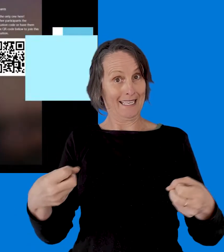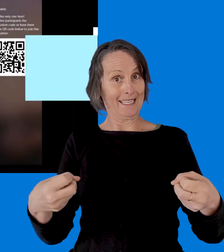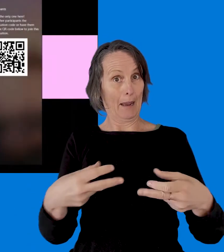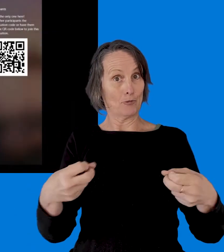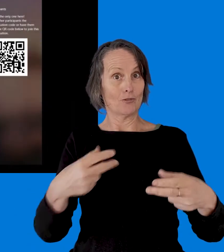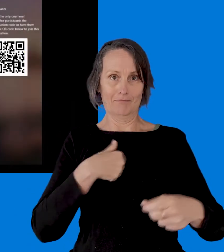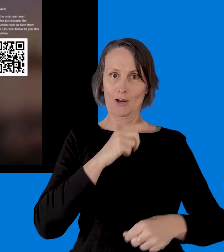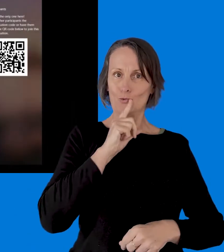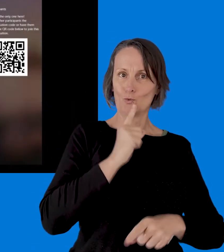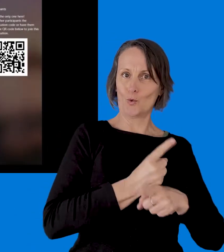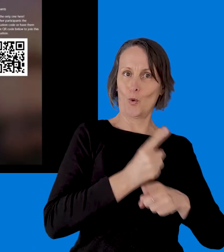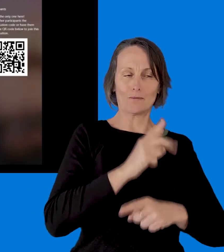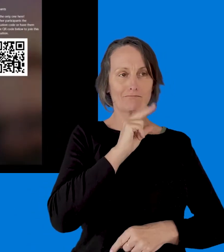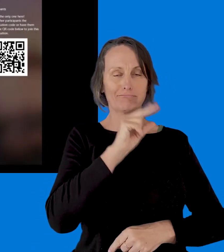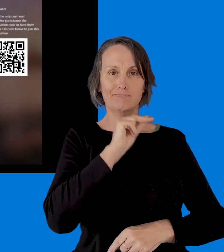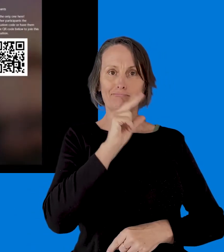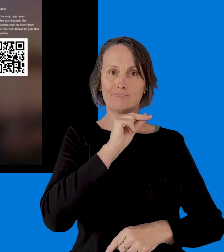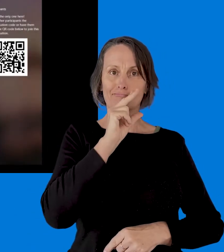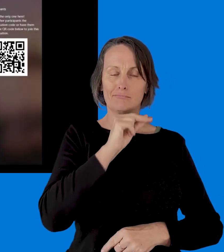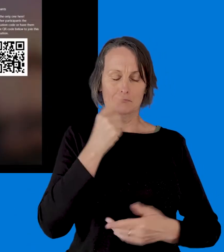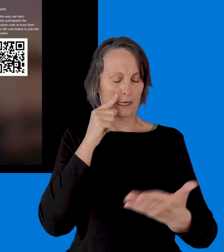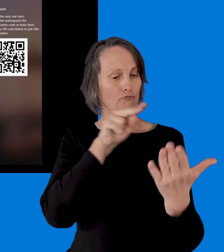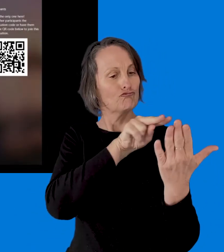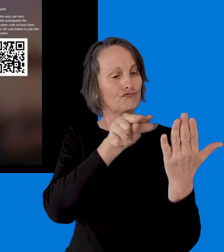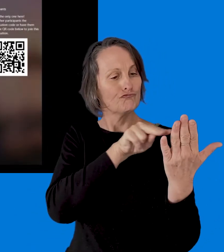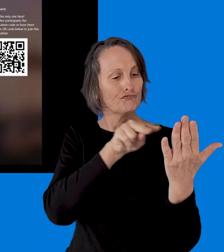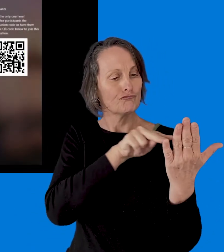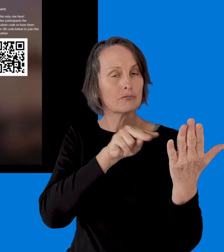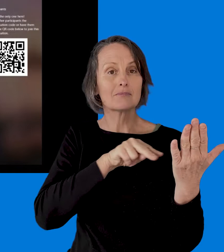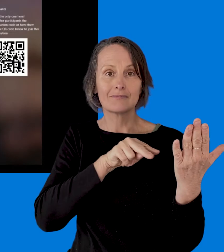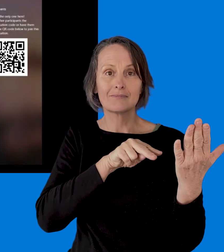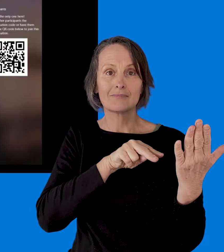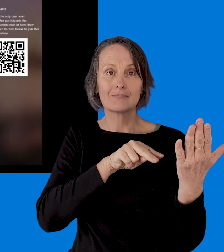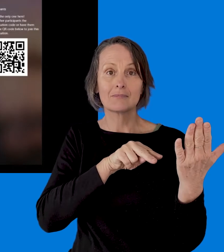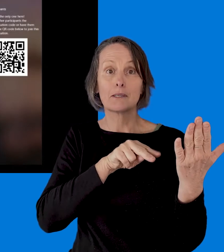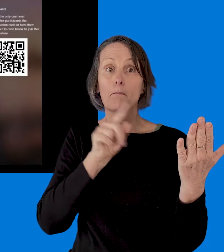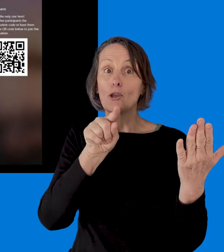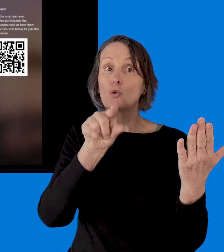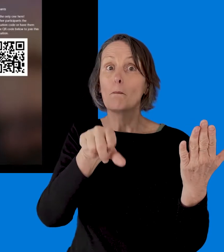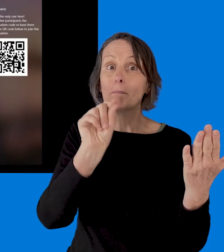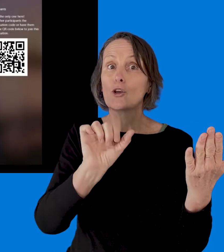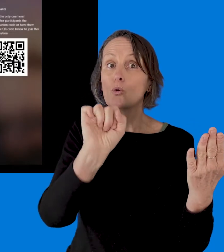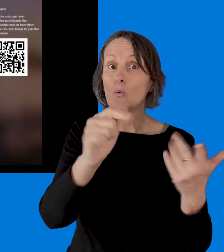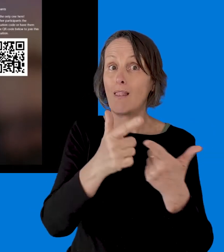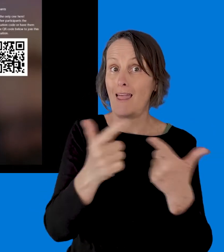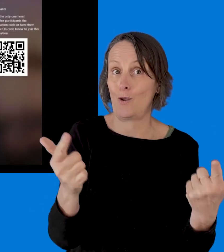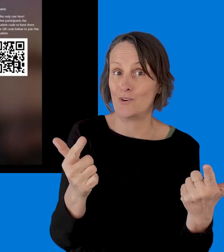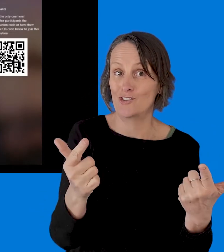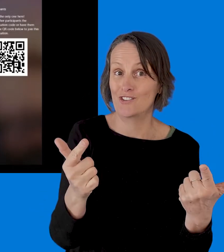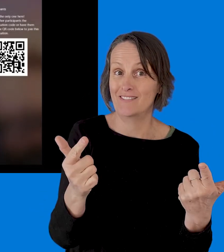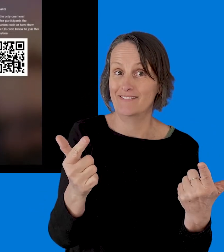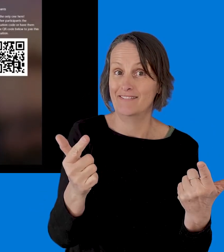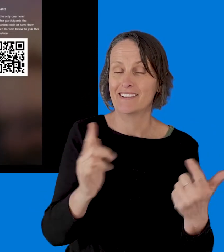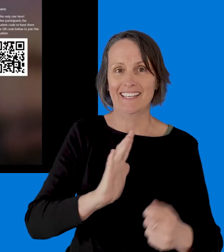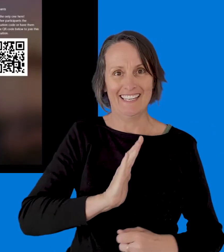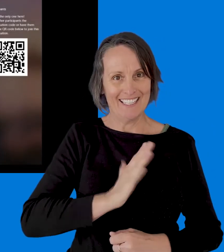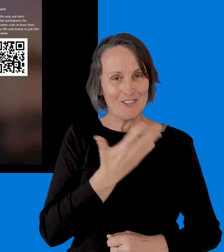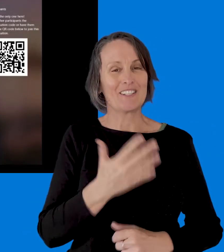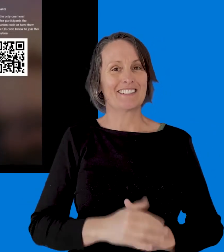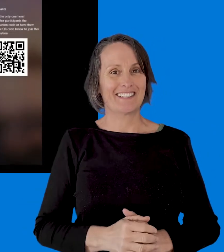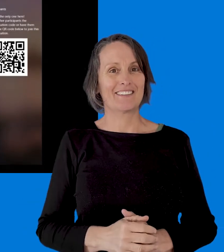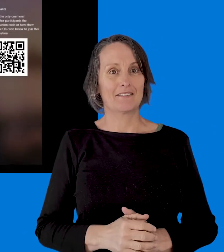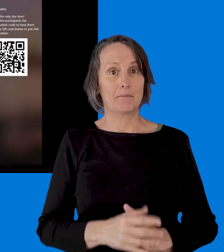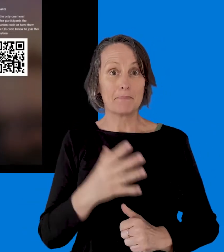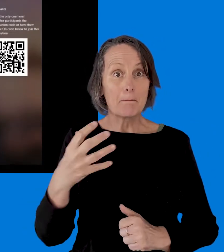see the captions of what I'm saying on your device in the language you choose. So